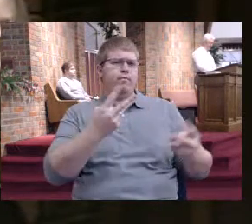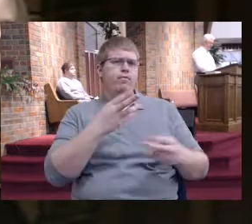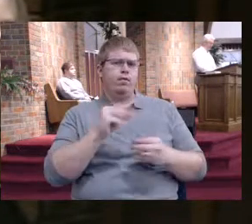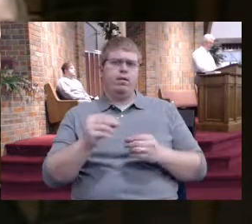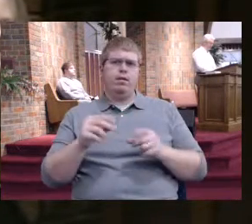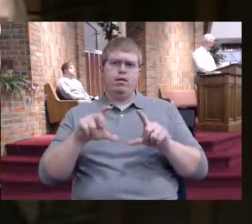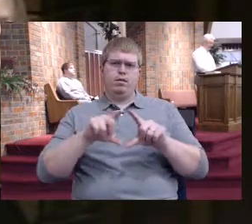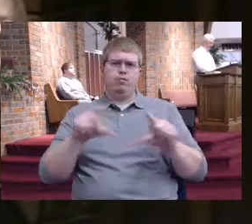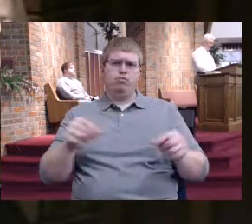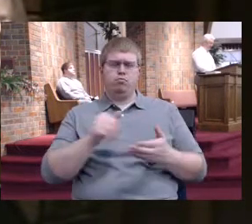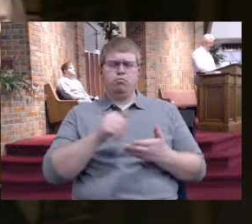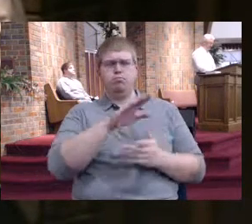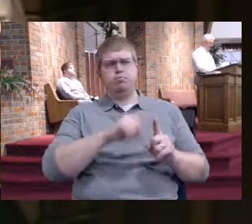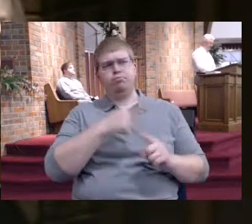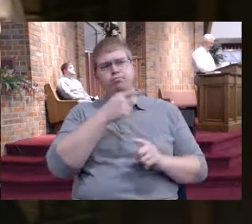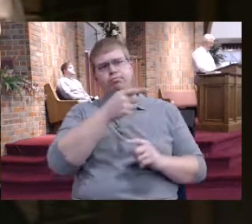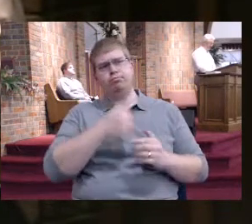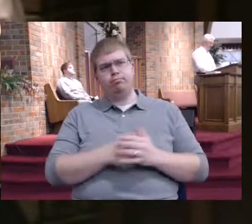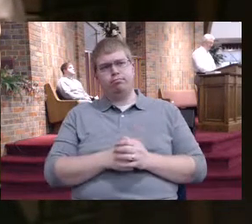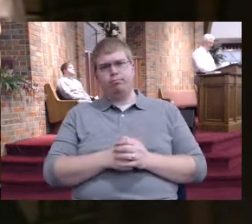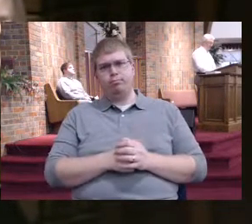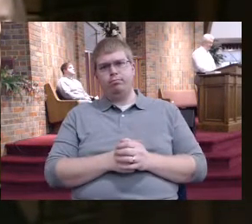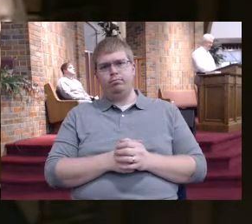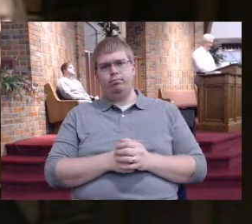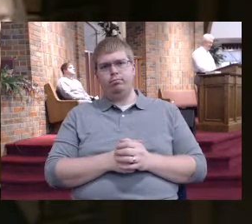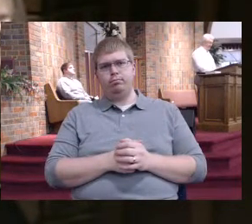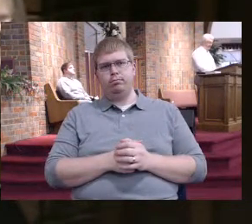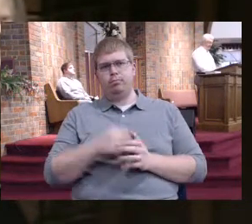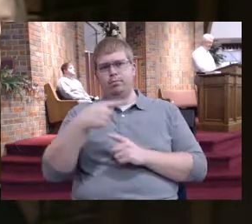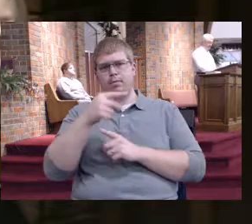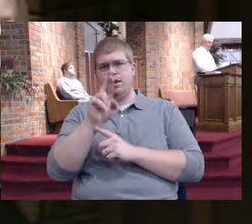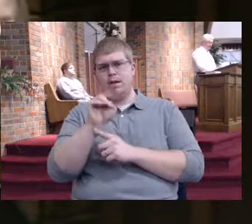fellowship Tuesday night at 5:30 here in the fellowship hall.